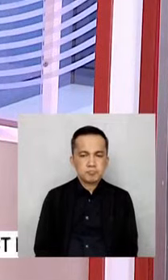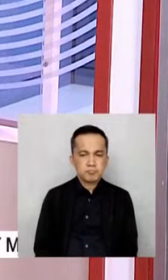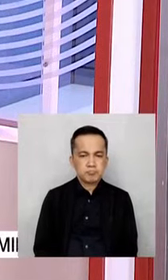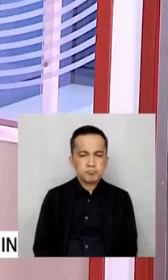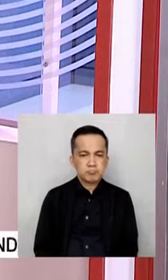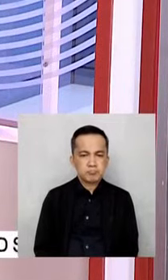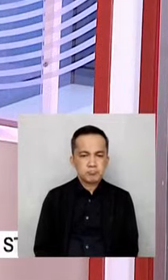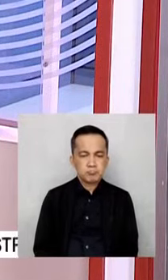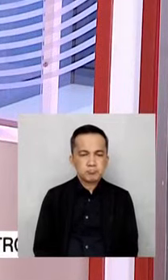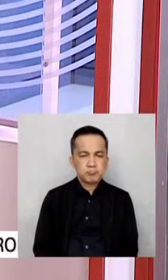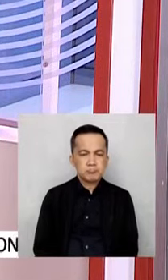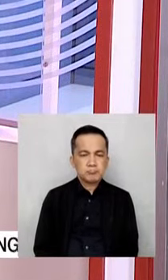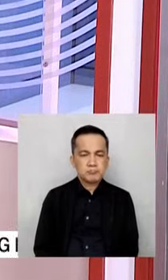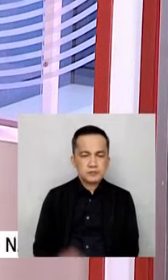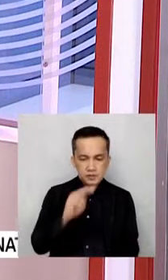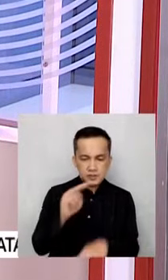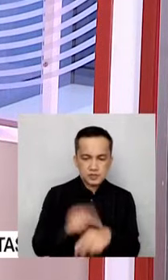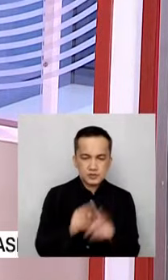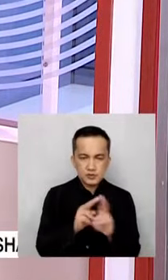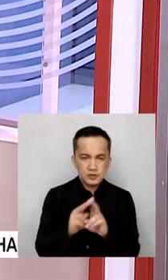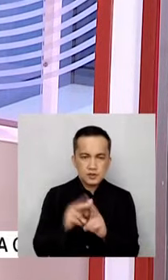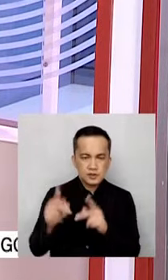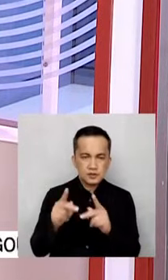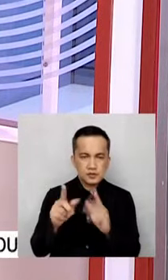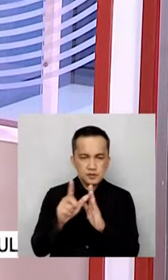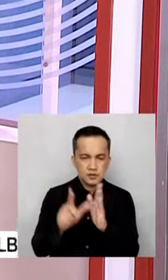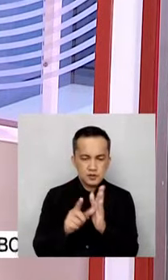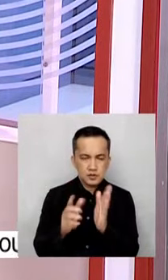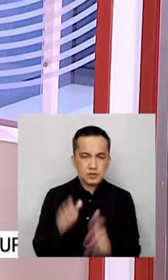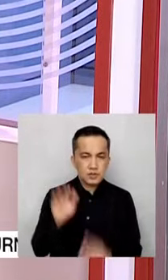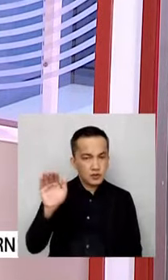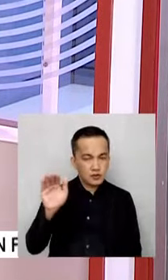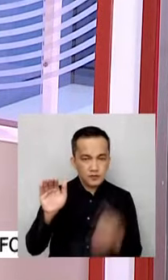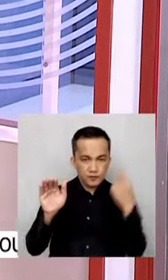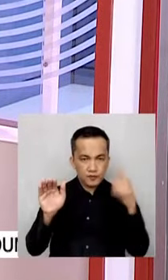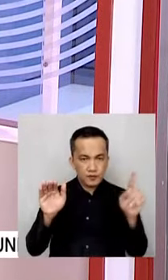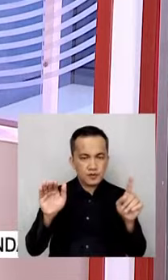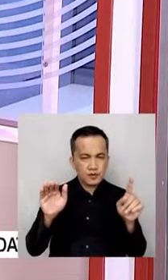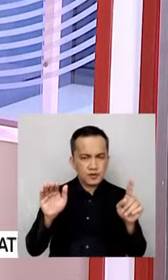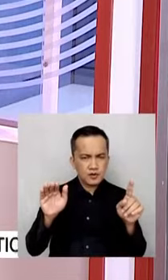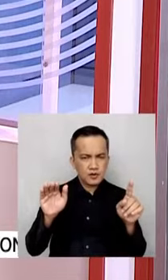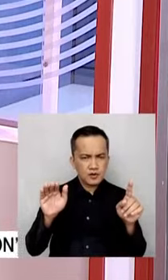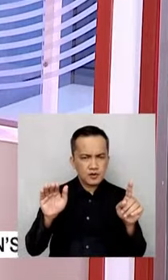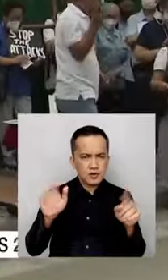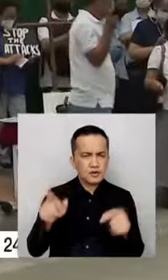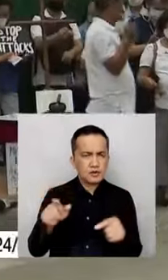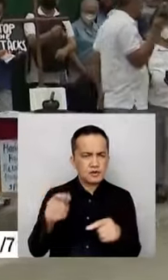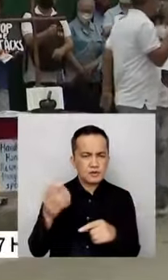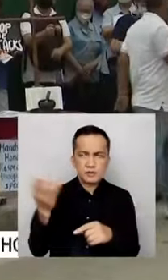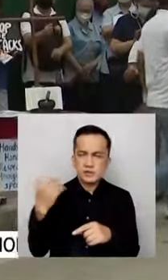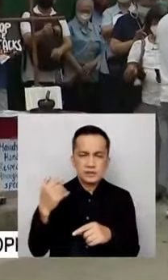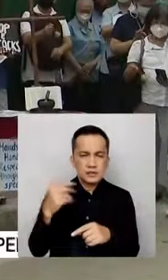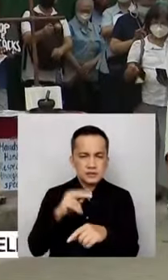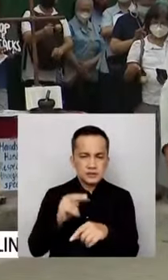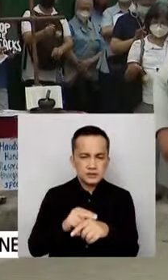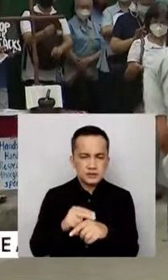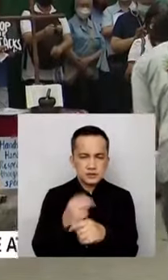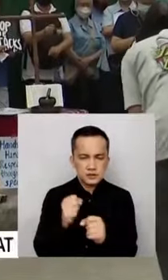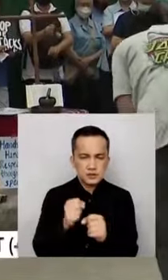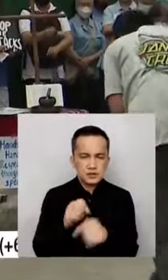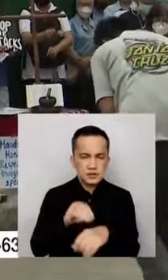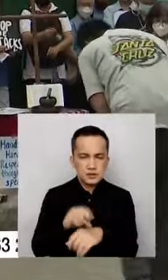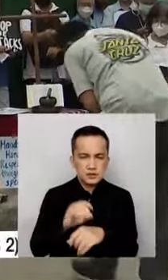The National Union of People's Lawyers calls for or make that calls former National Security Advisor Hermógenes Esperón's